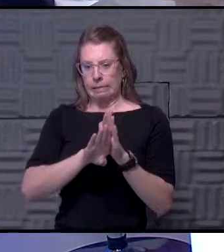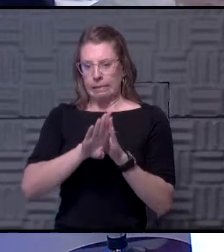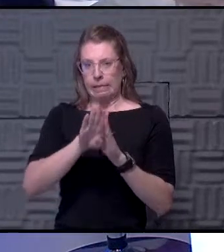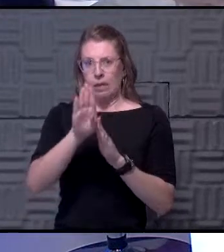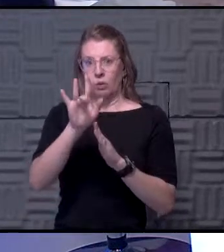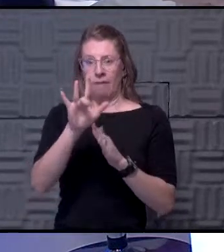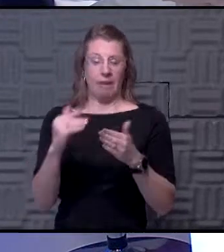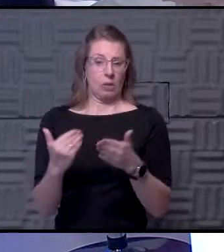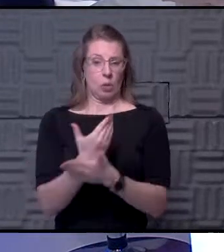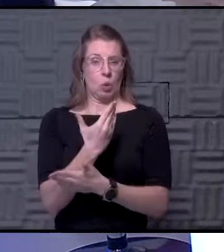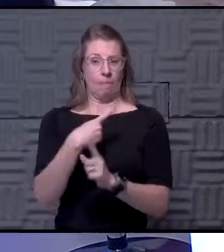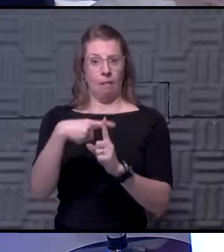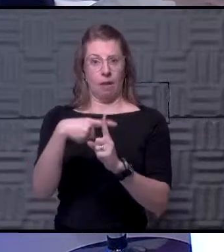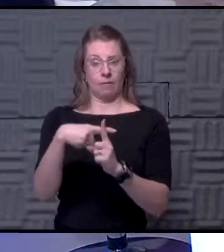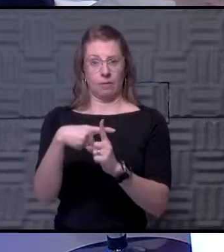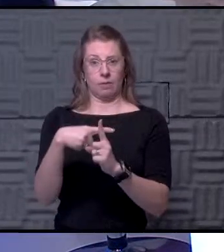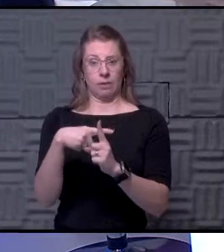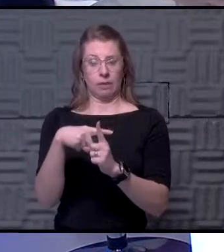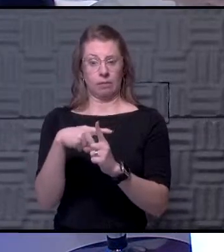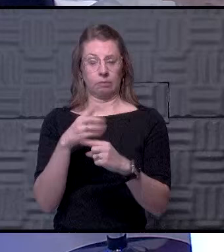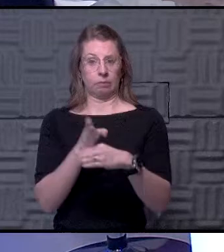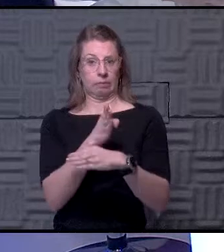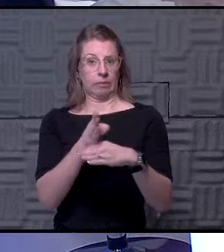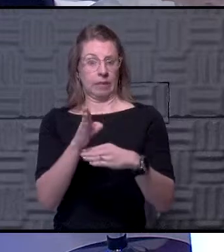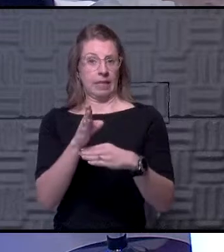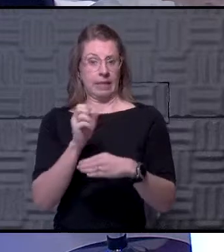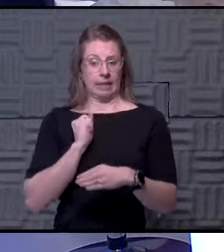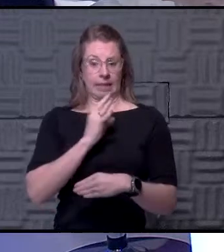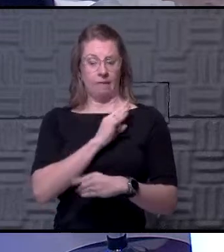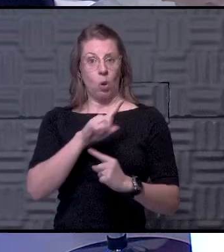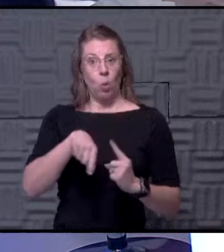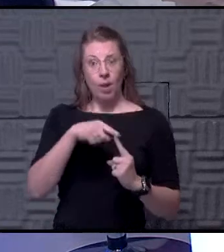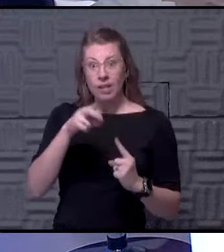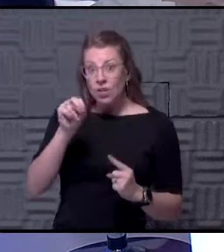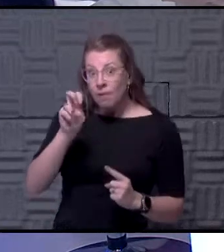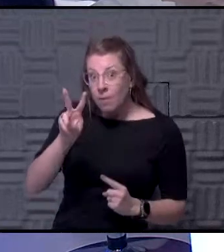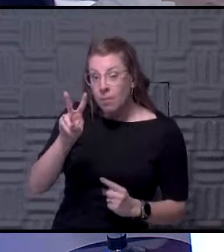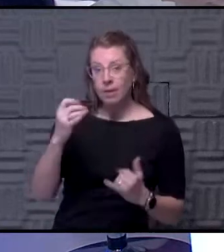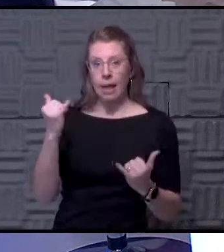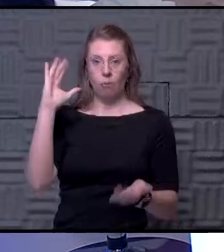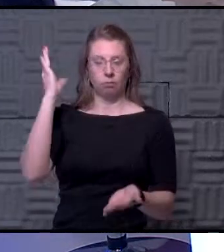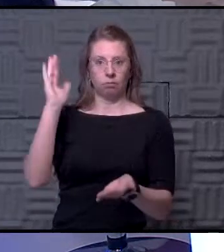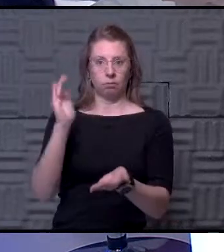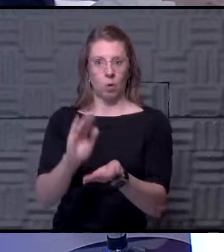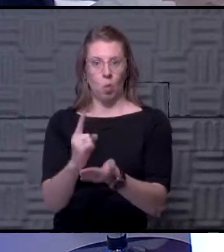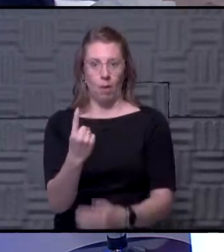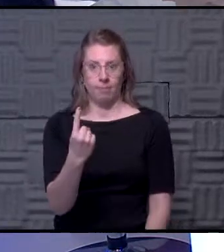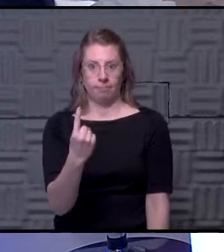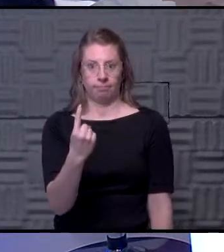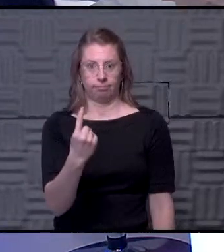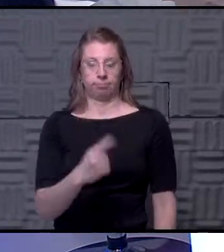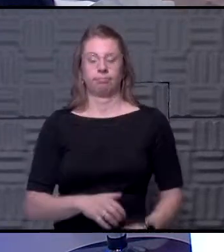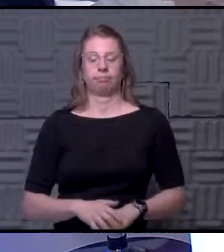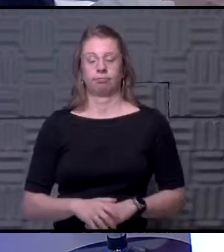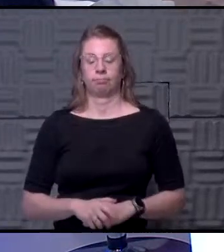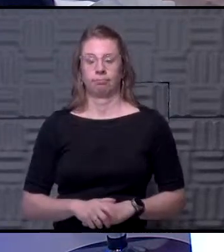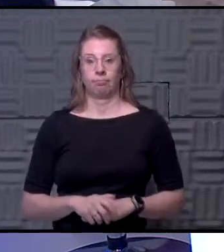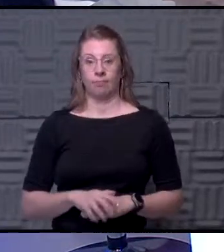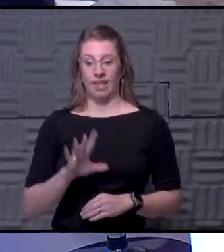25 new positives amongst our staff a day in November. And now we're down to about 1. Yeah. And we